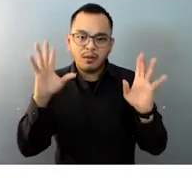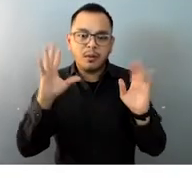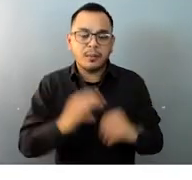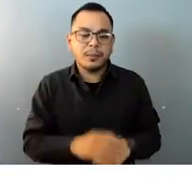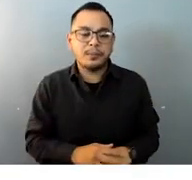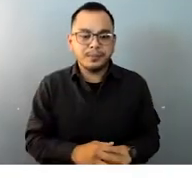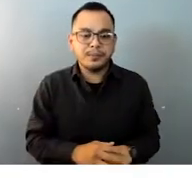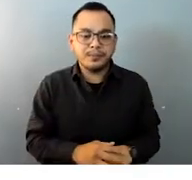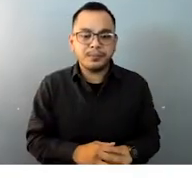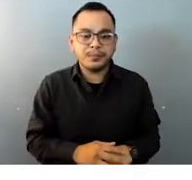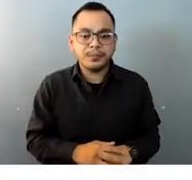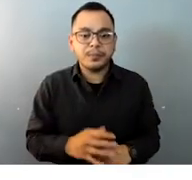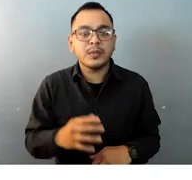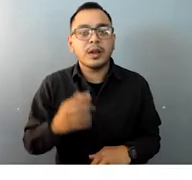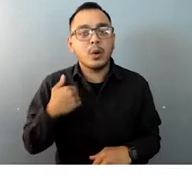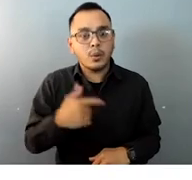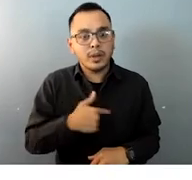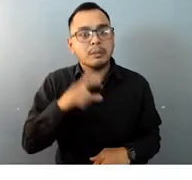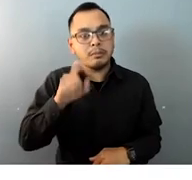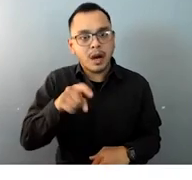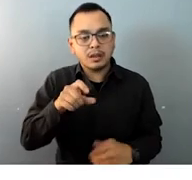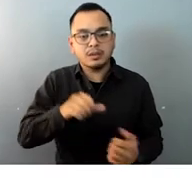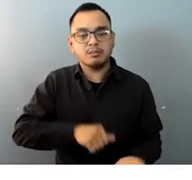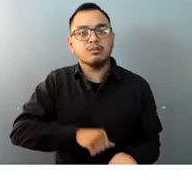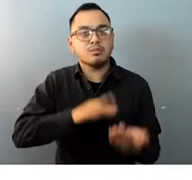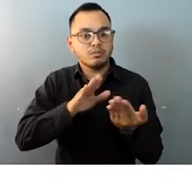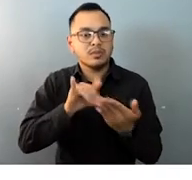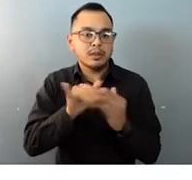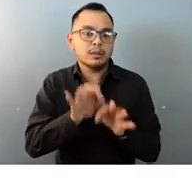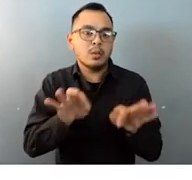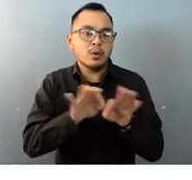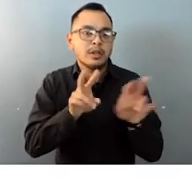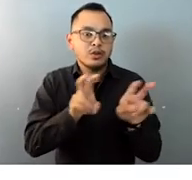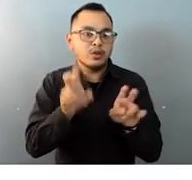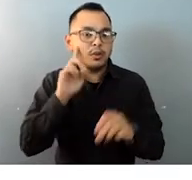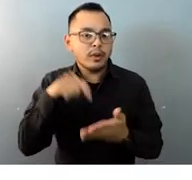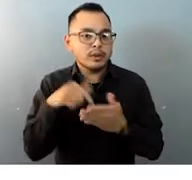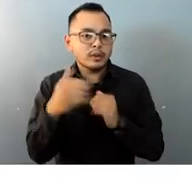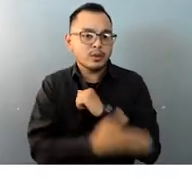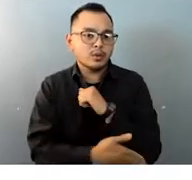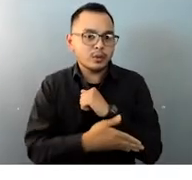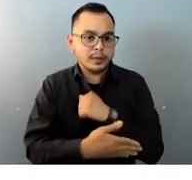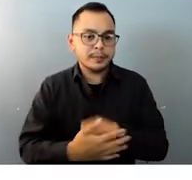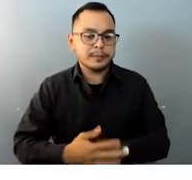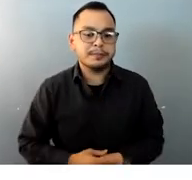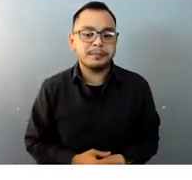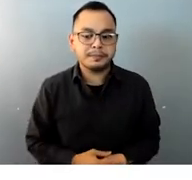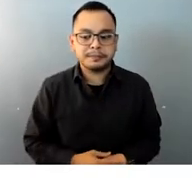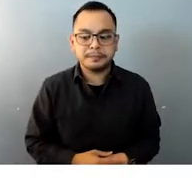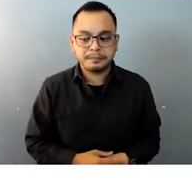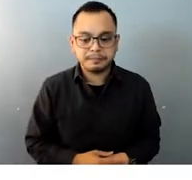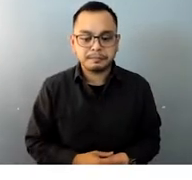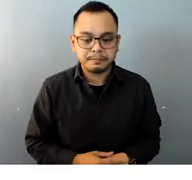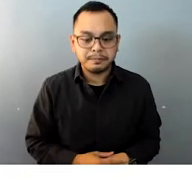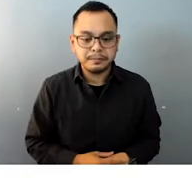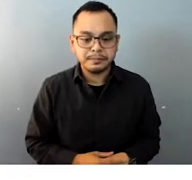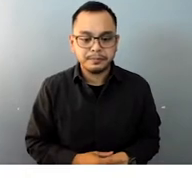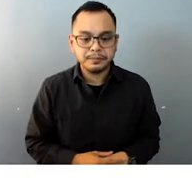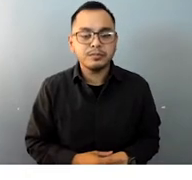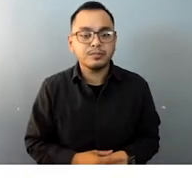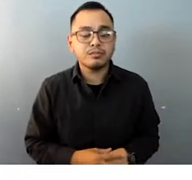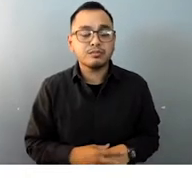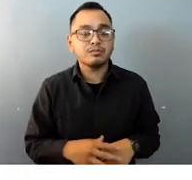that's appalling. And addressing that is a critical issue for our country.